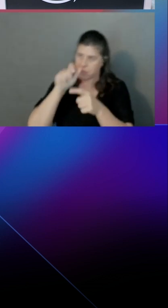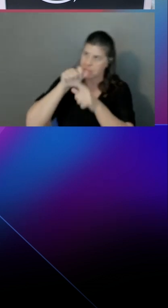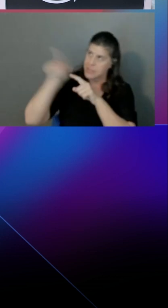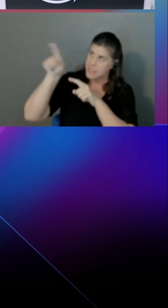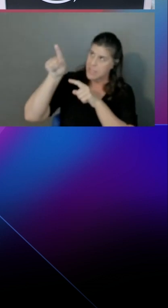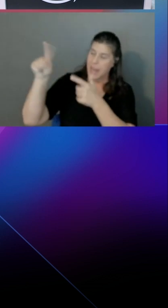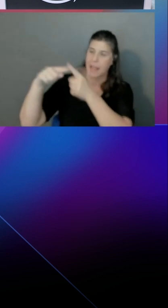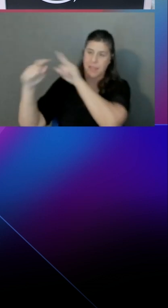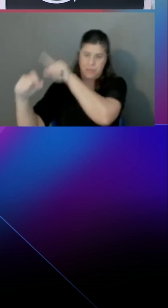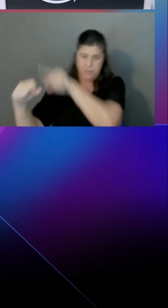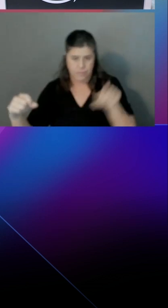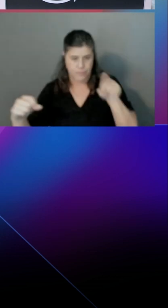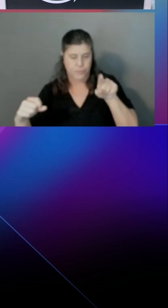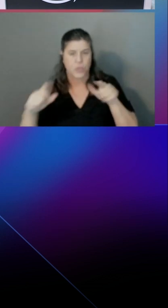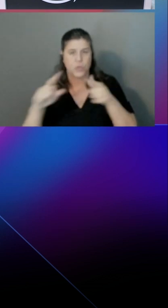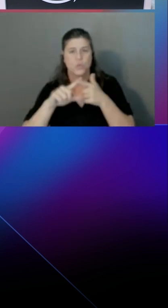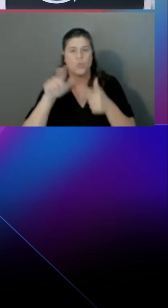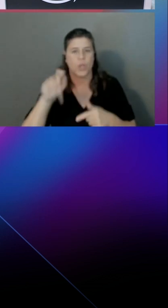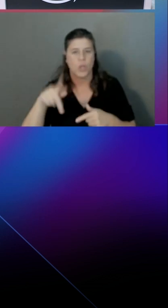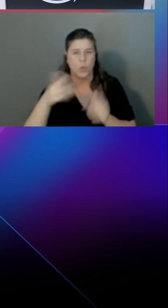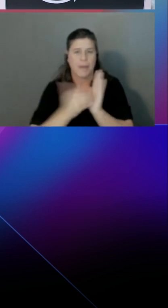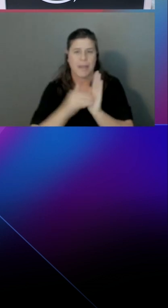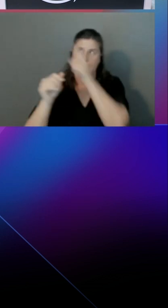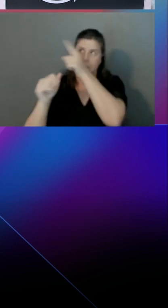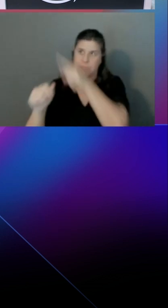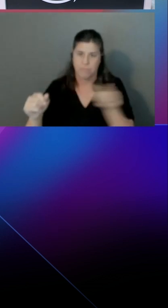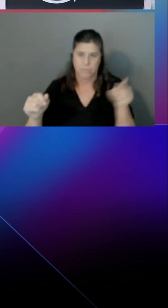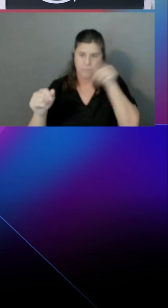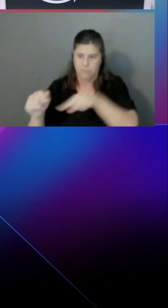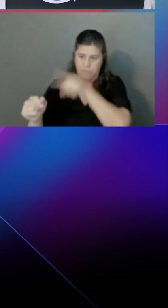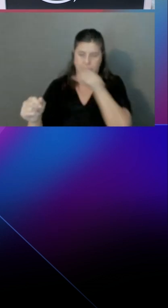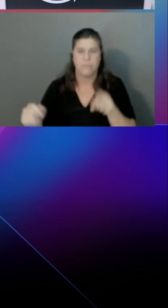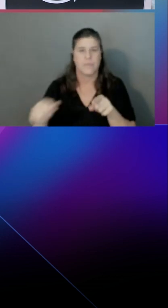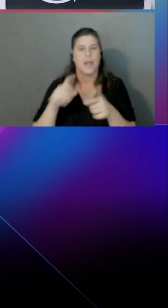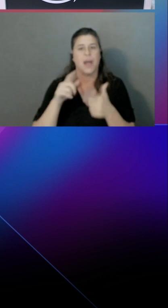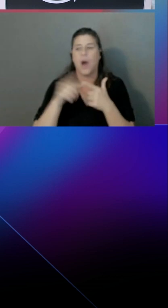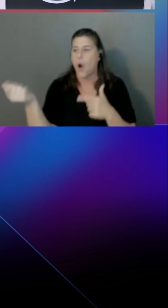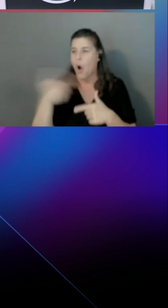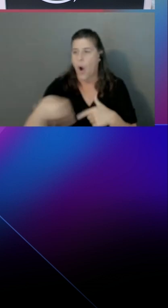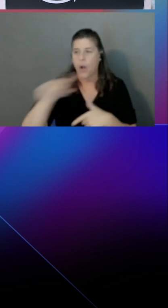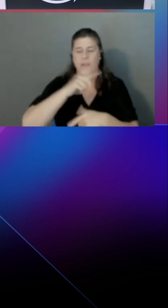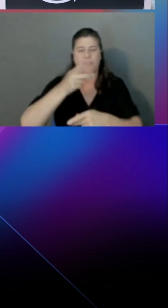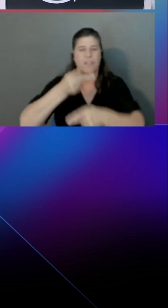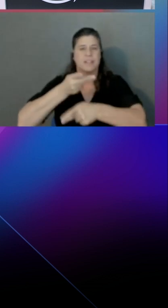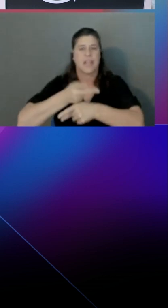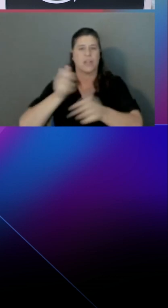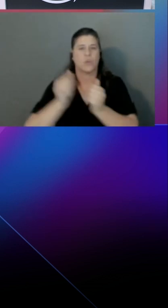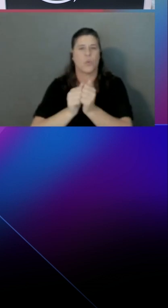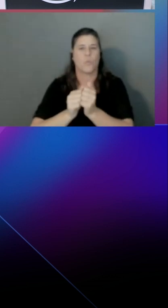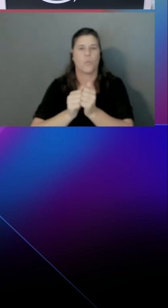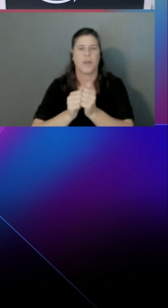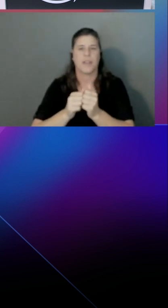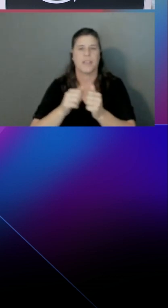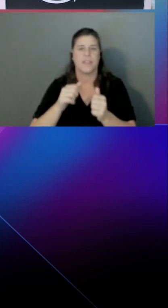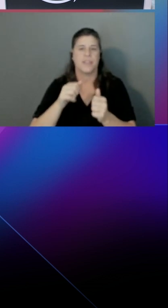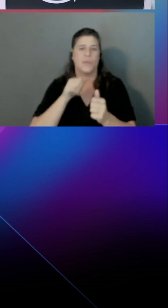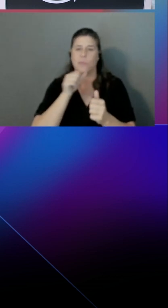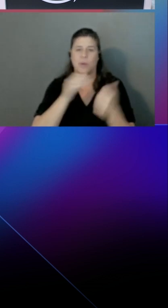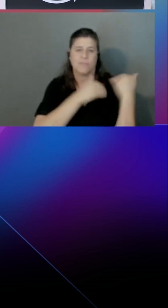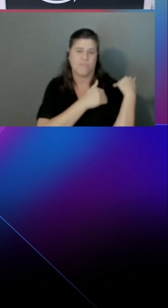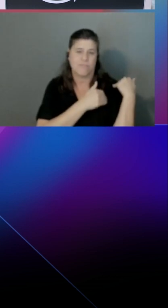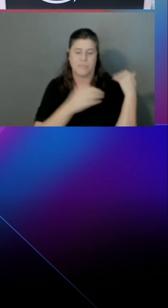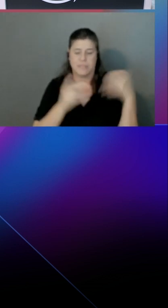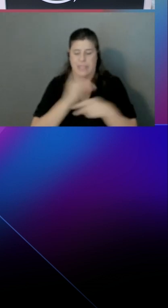the loop, if you will. And all of that's handled with the undifferentiated heavy lifting we provide in this